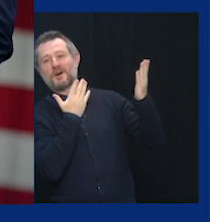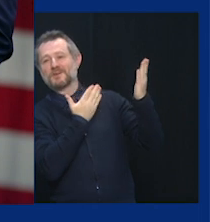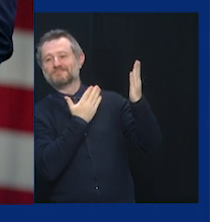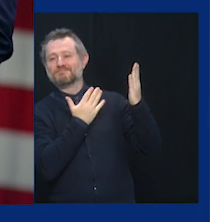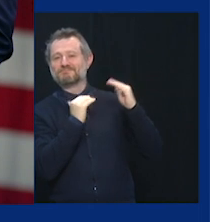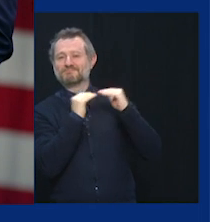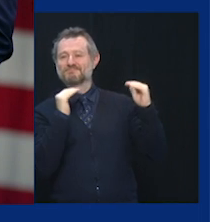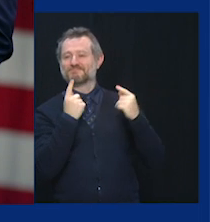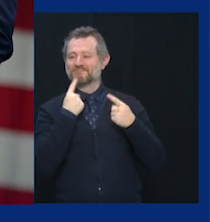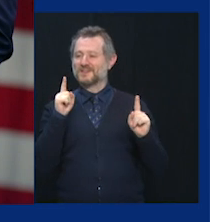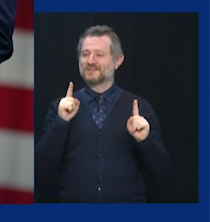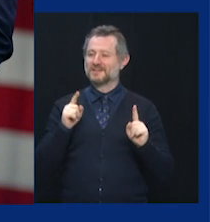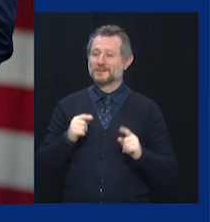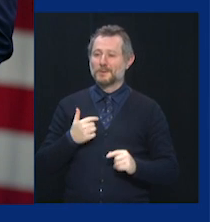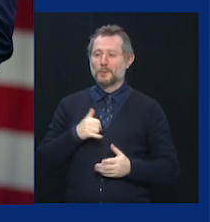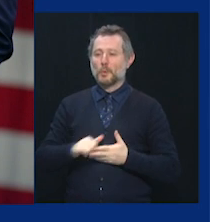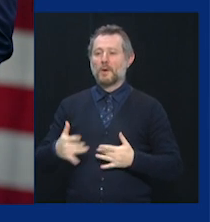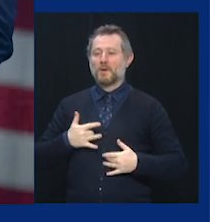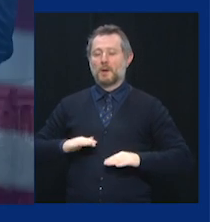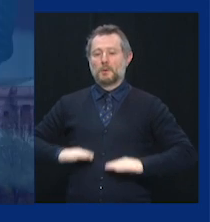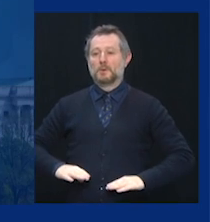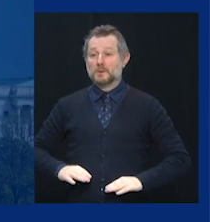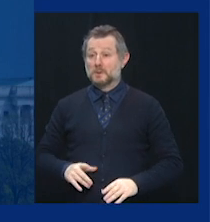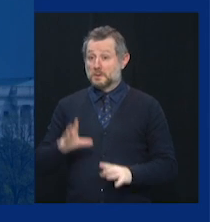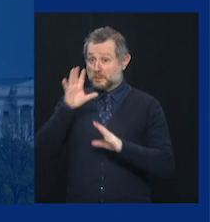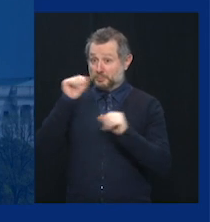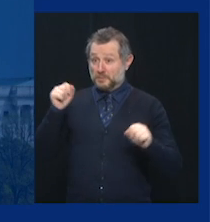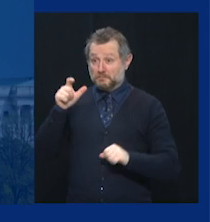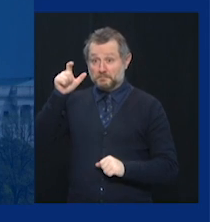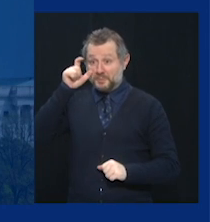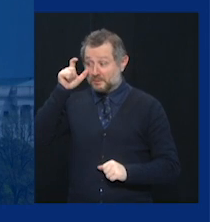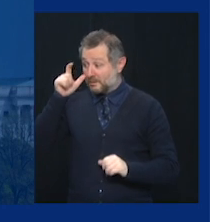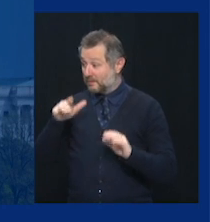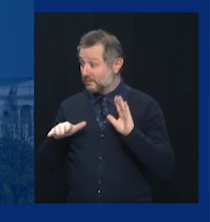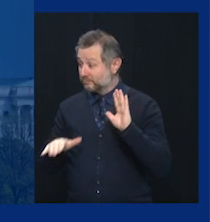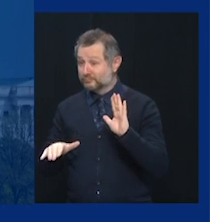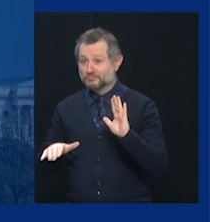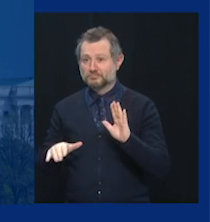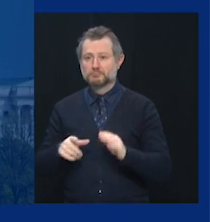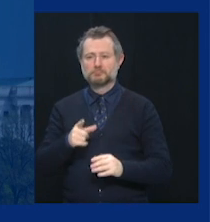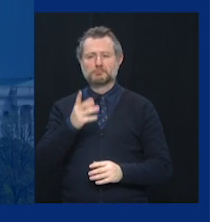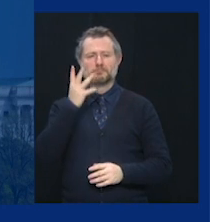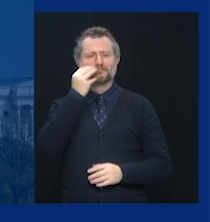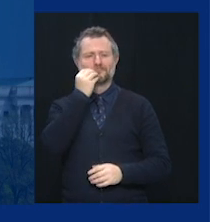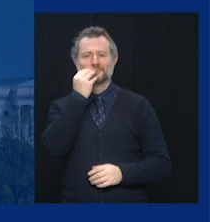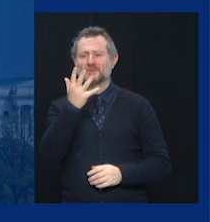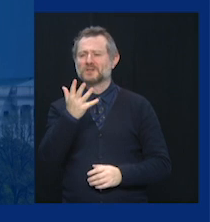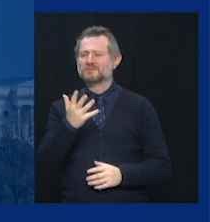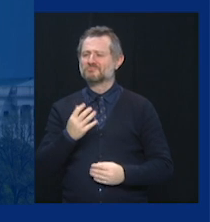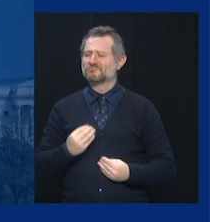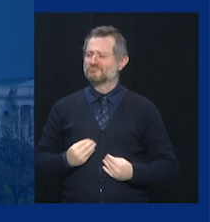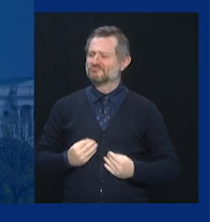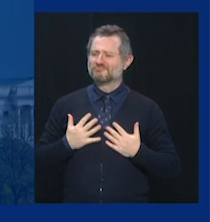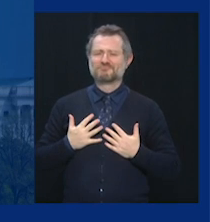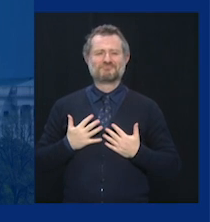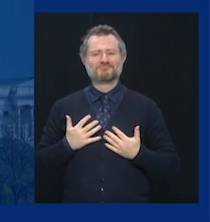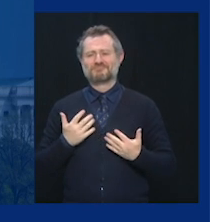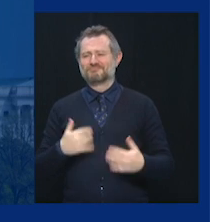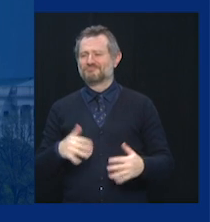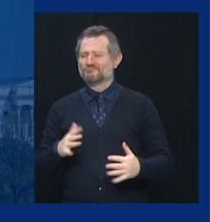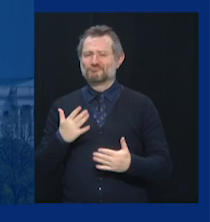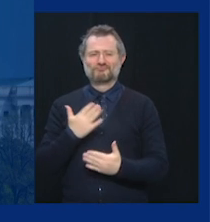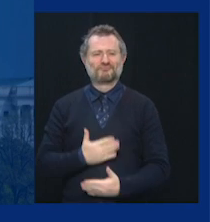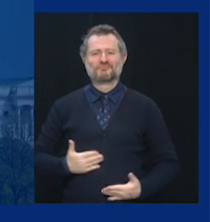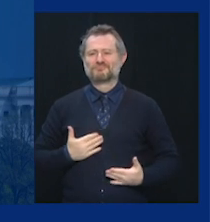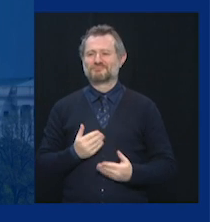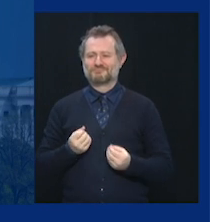President Biden's inauguration was beautiful, and it was uplifting, and it was entertaining, a lot of great entertainers. We